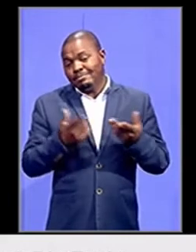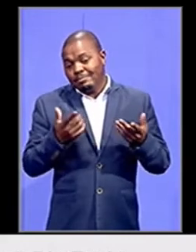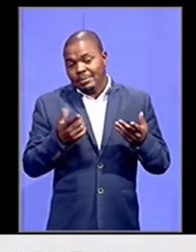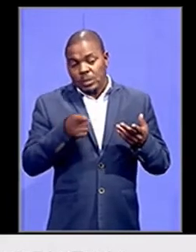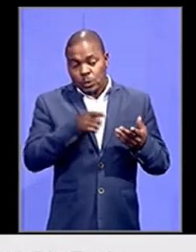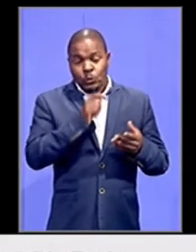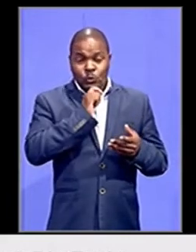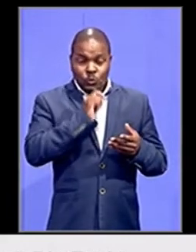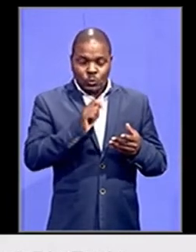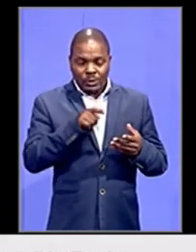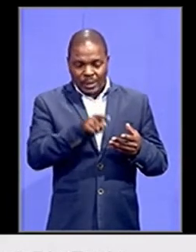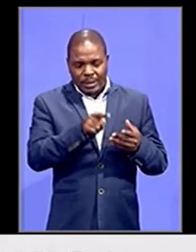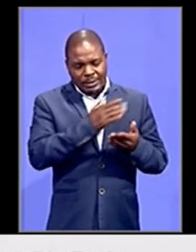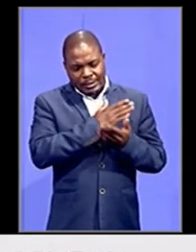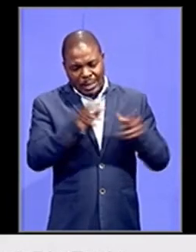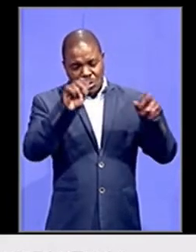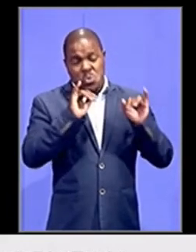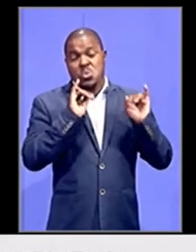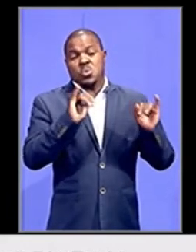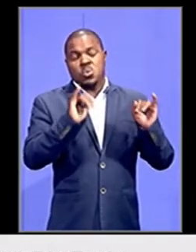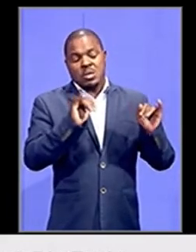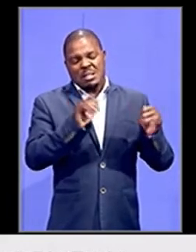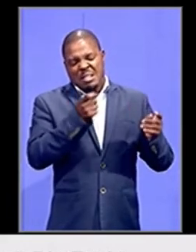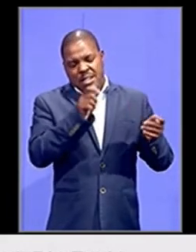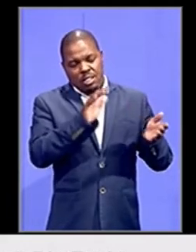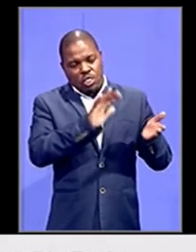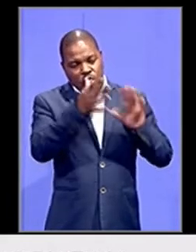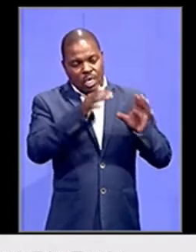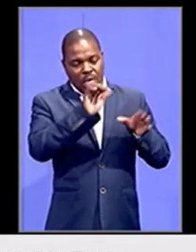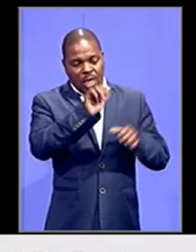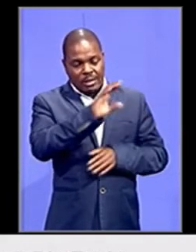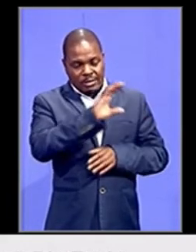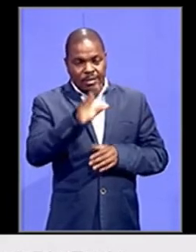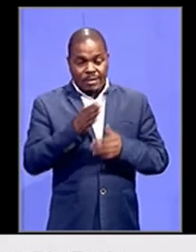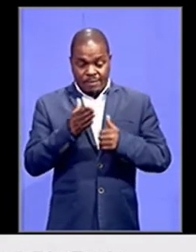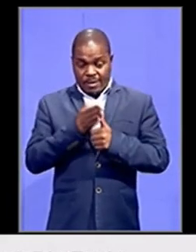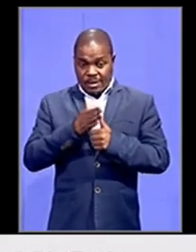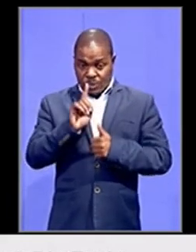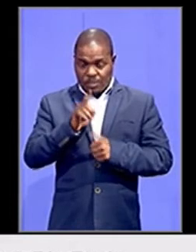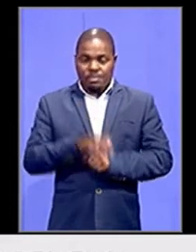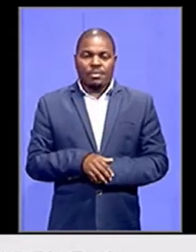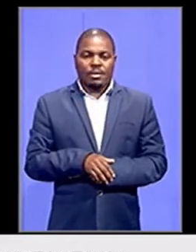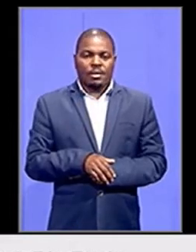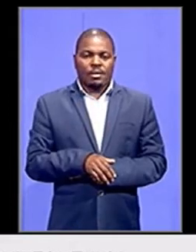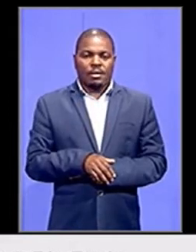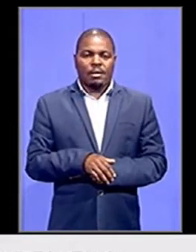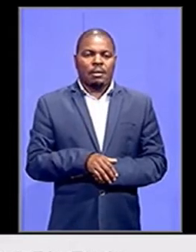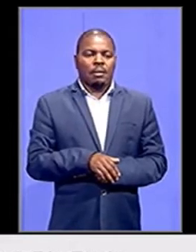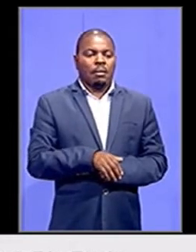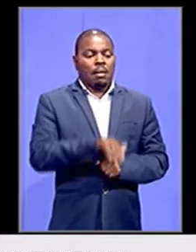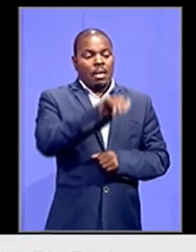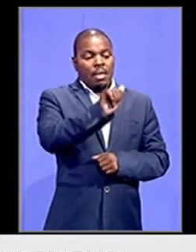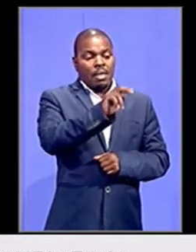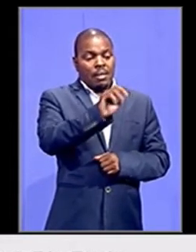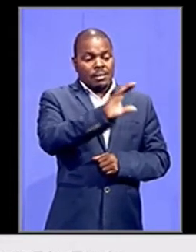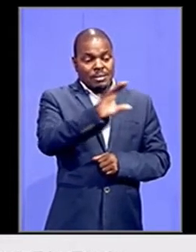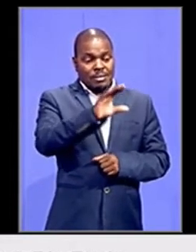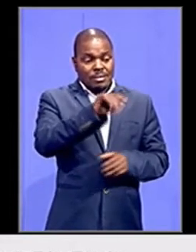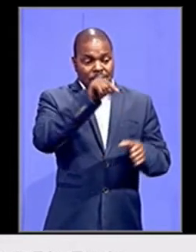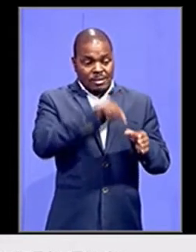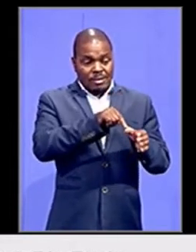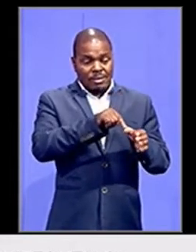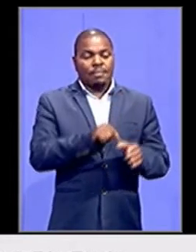ANC itself. The first one being the fact that the adoption by the ANC of the